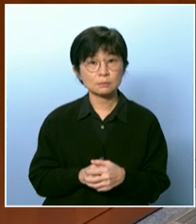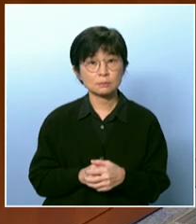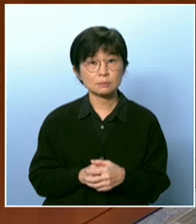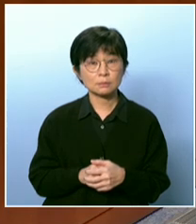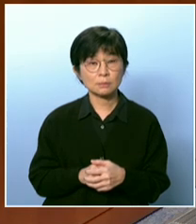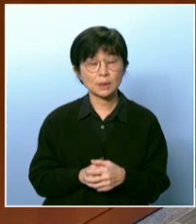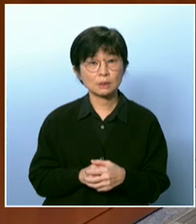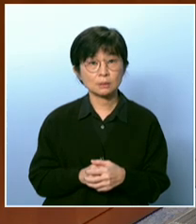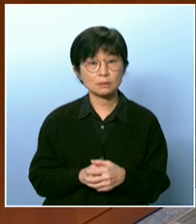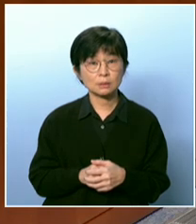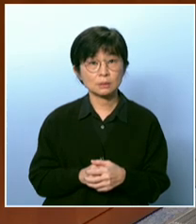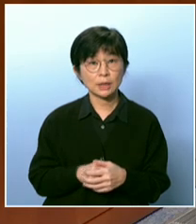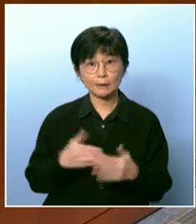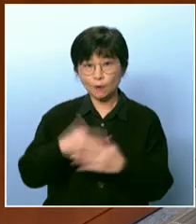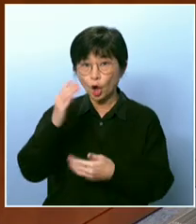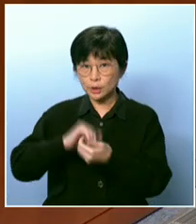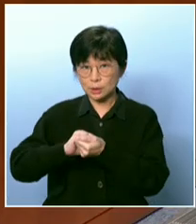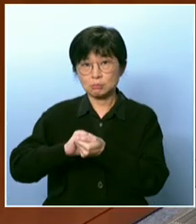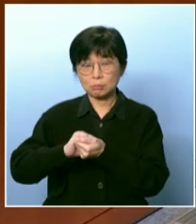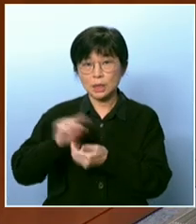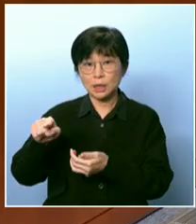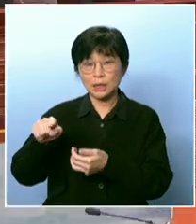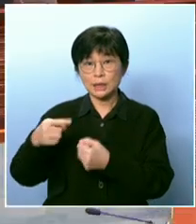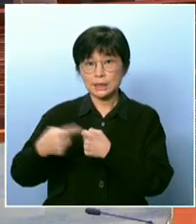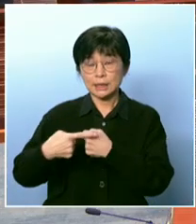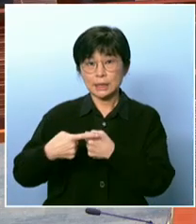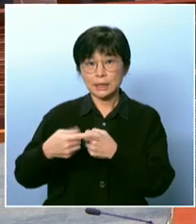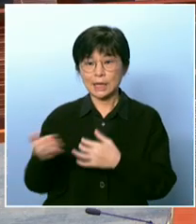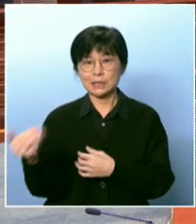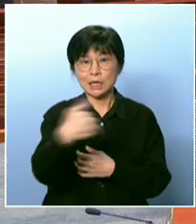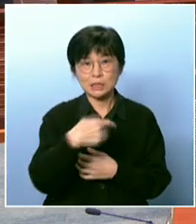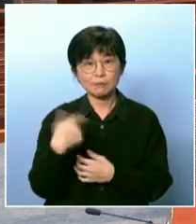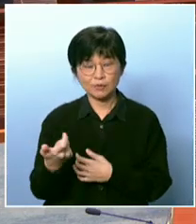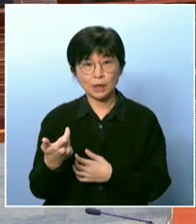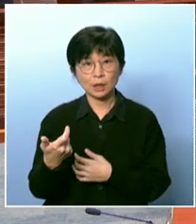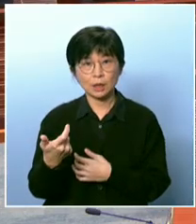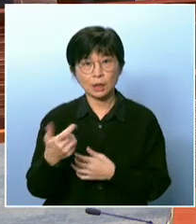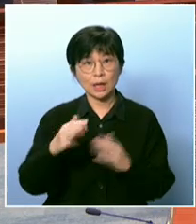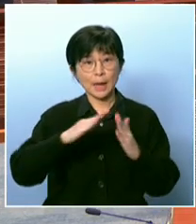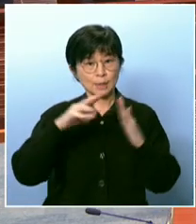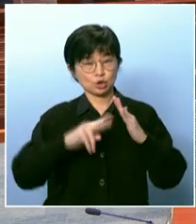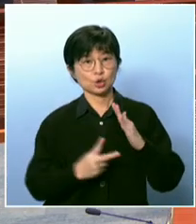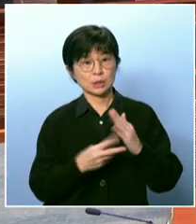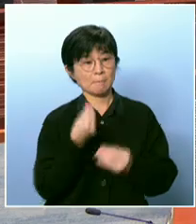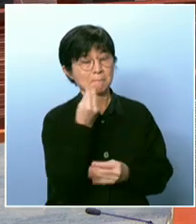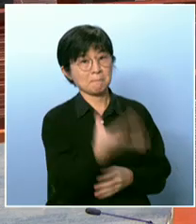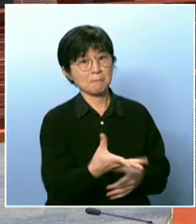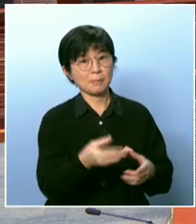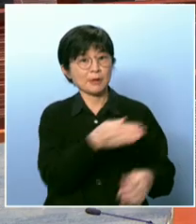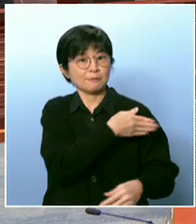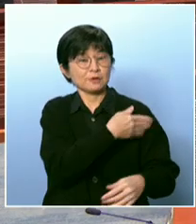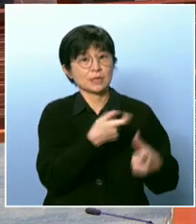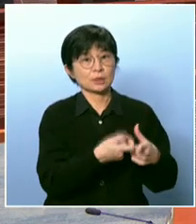Well, that's on cost payable to the Hong Kong